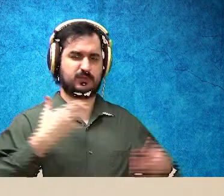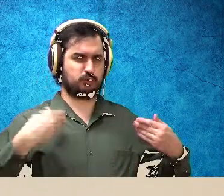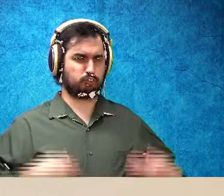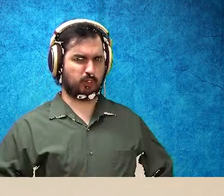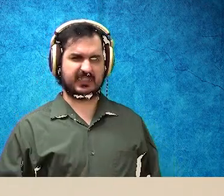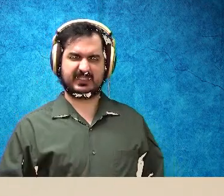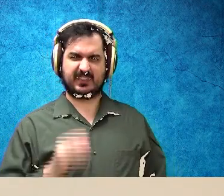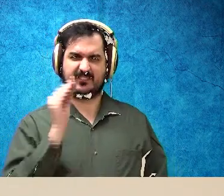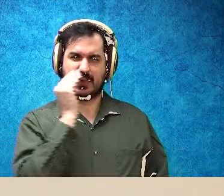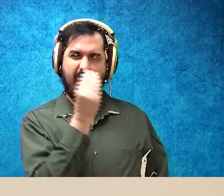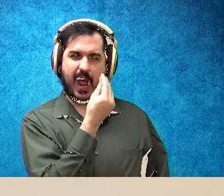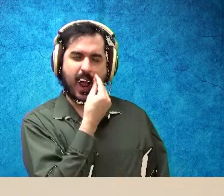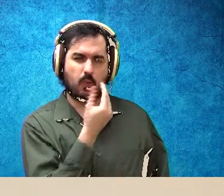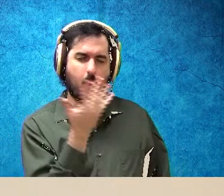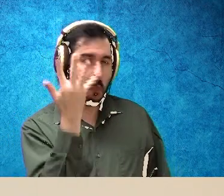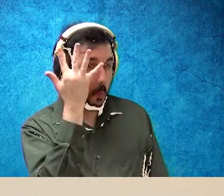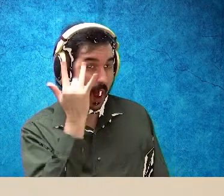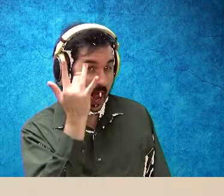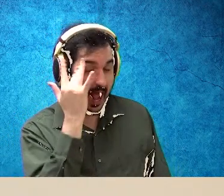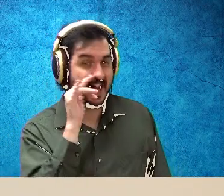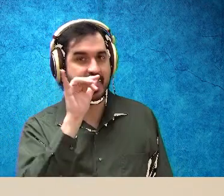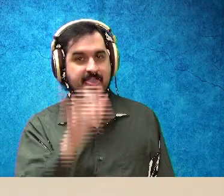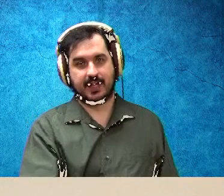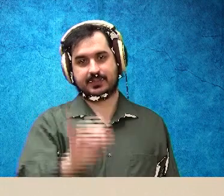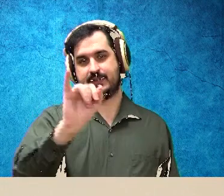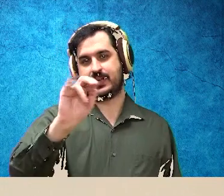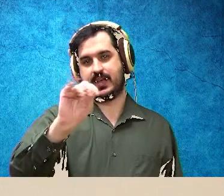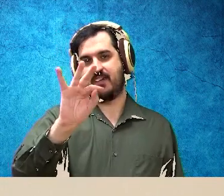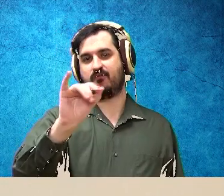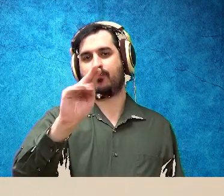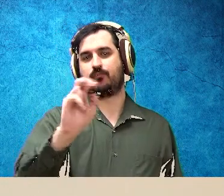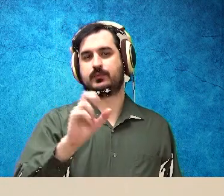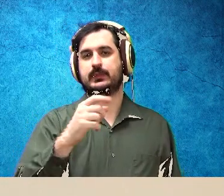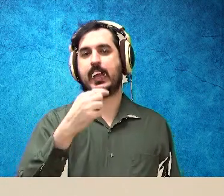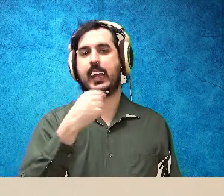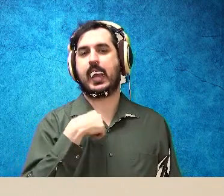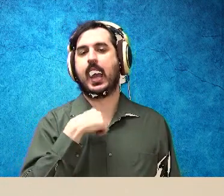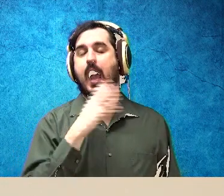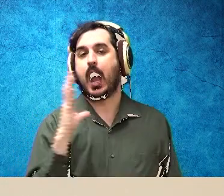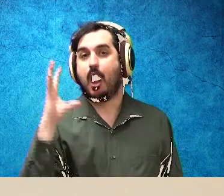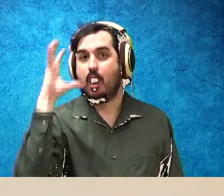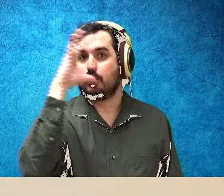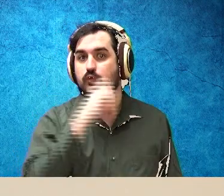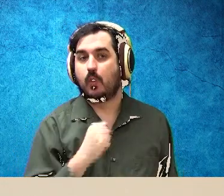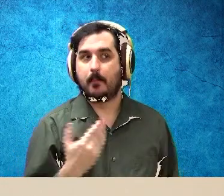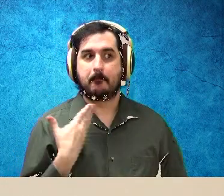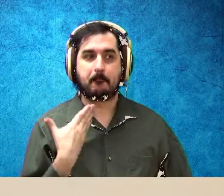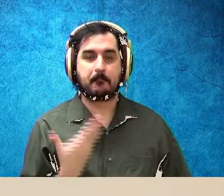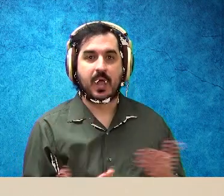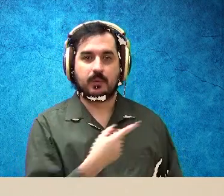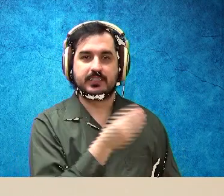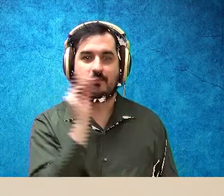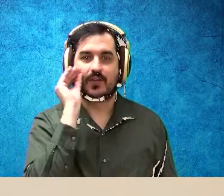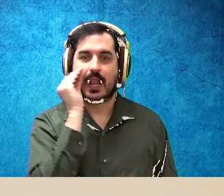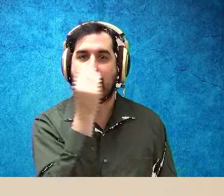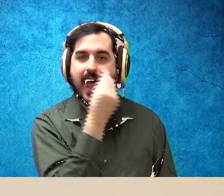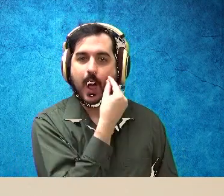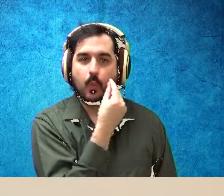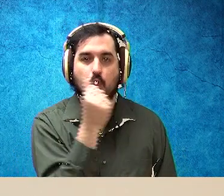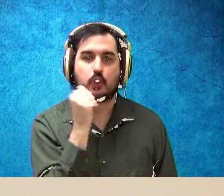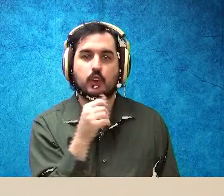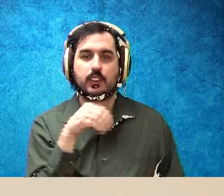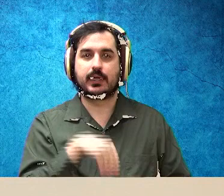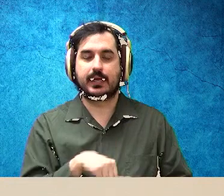inference. Since the girl is wearing a fancy dress and holding flowers, maybe she's a flower girl in a wedding. Does this